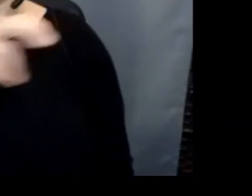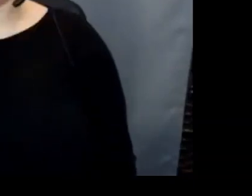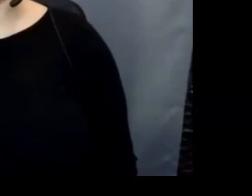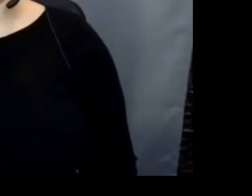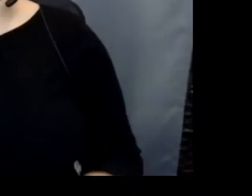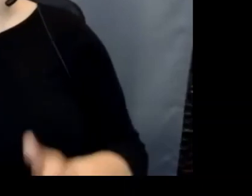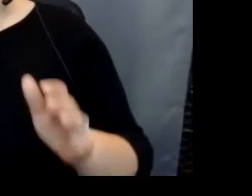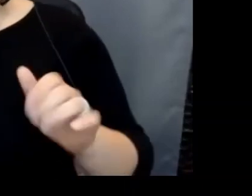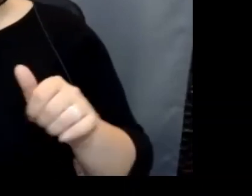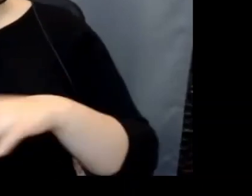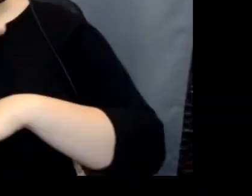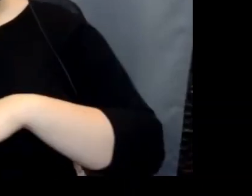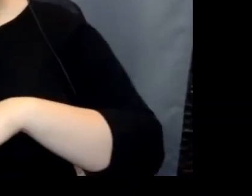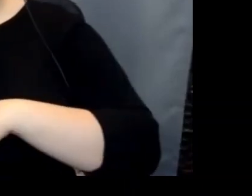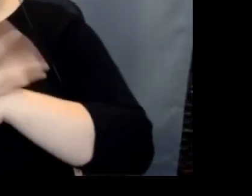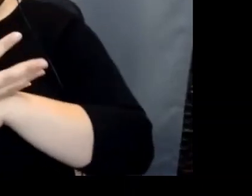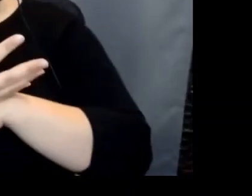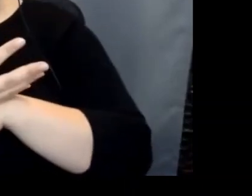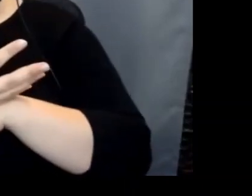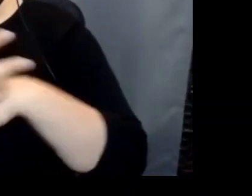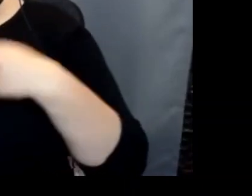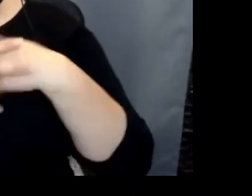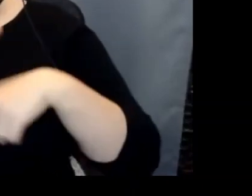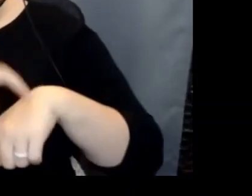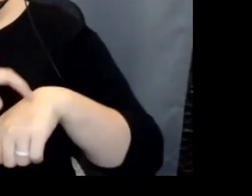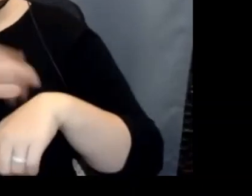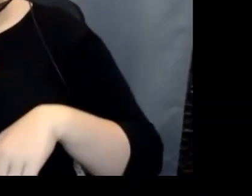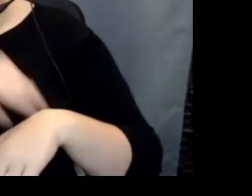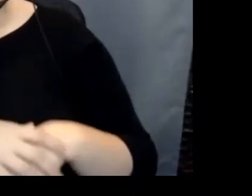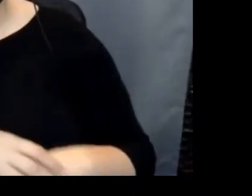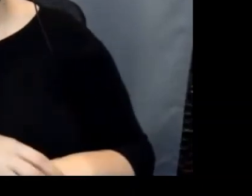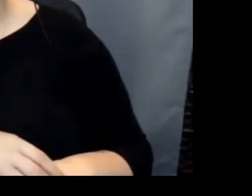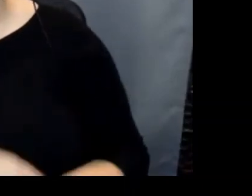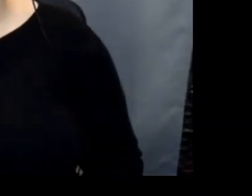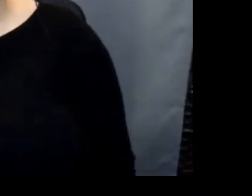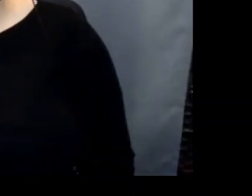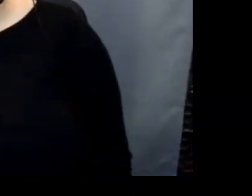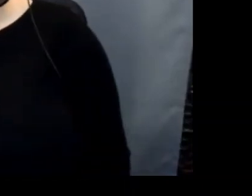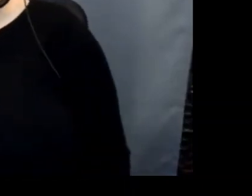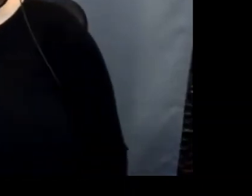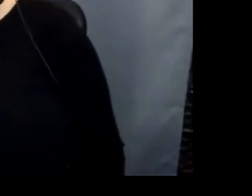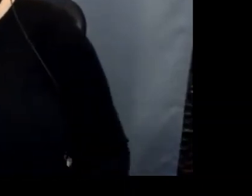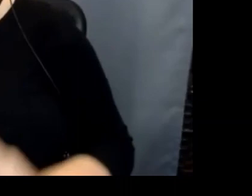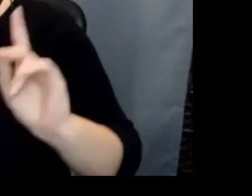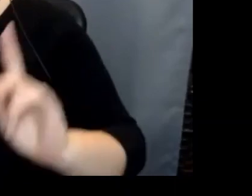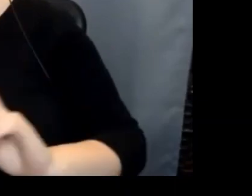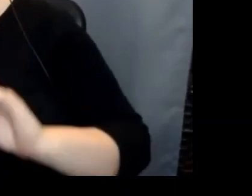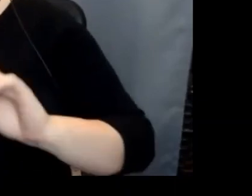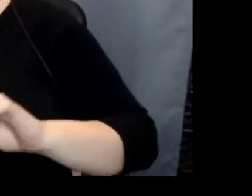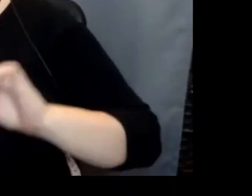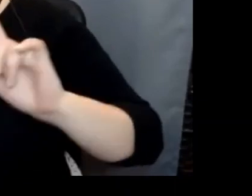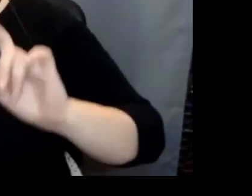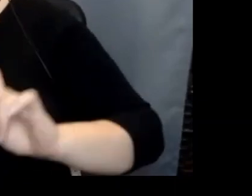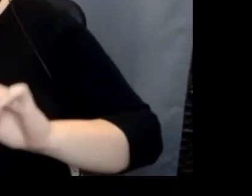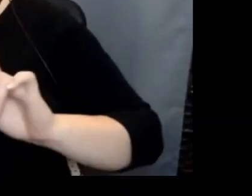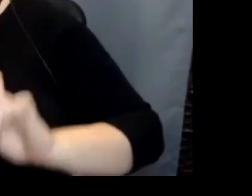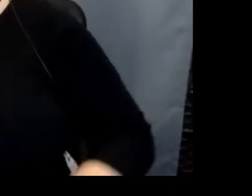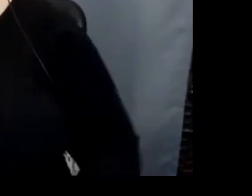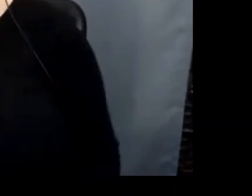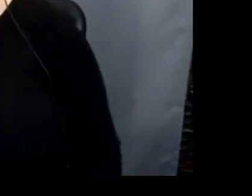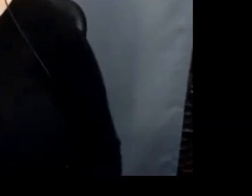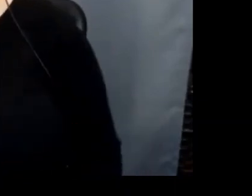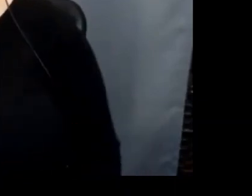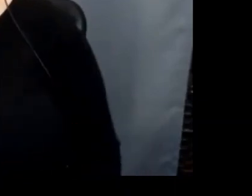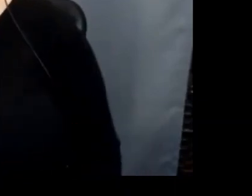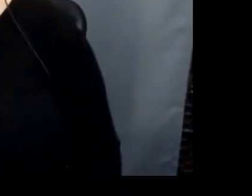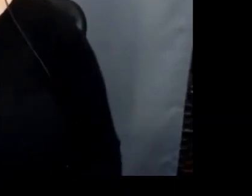to get that processed. We have some other questions in the chat box. Let's